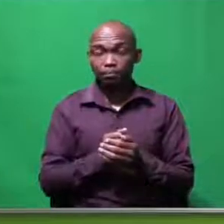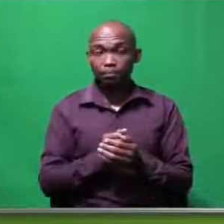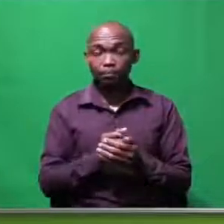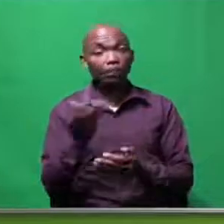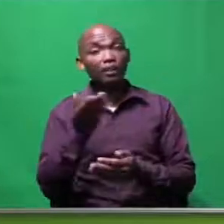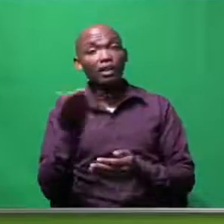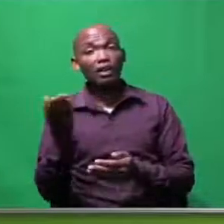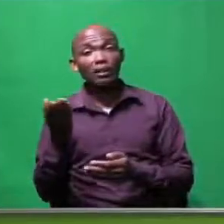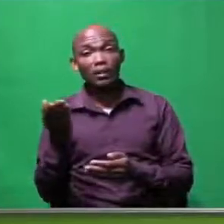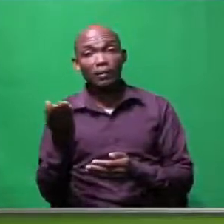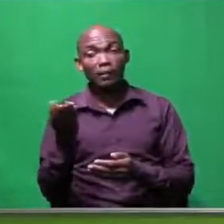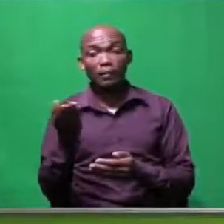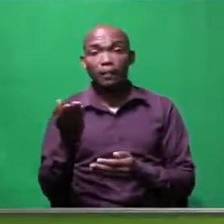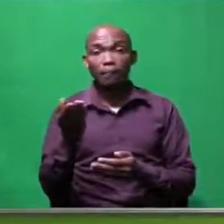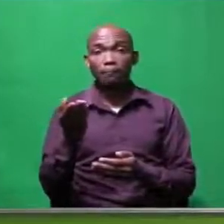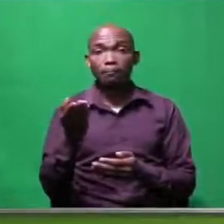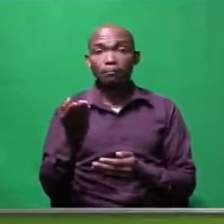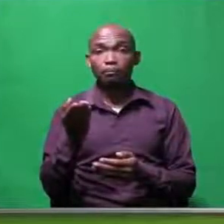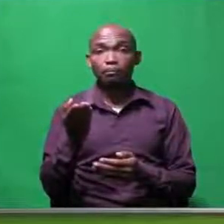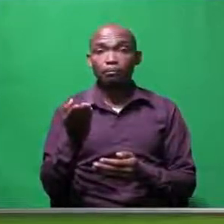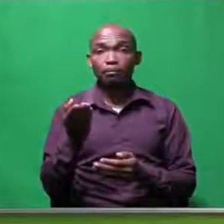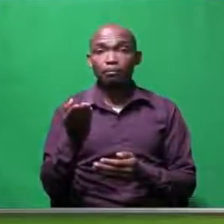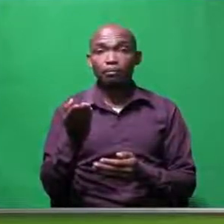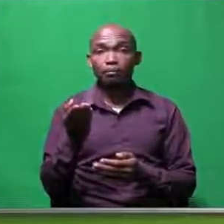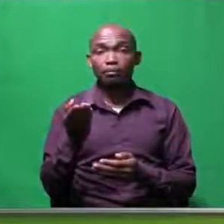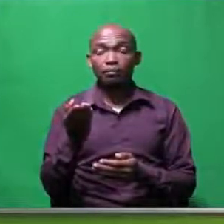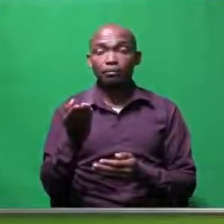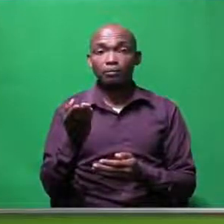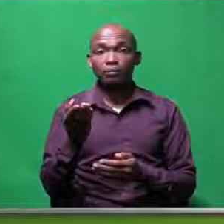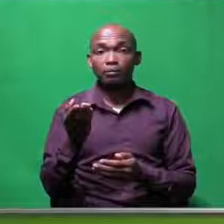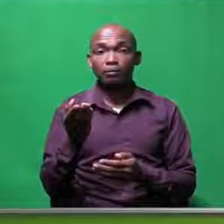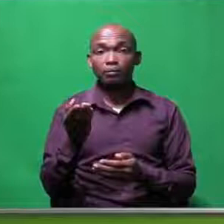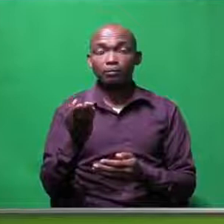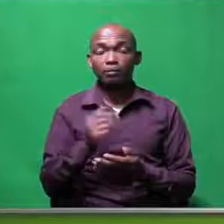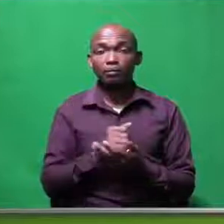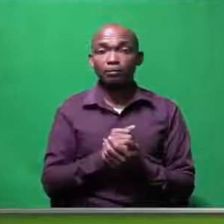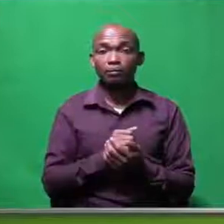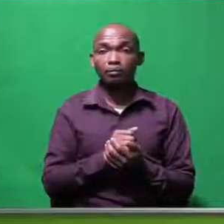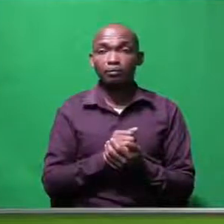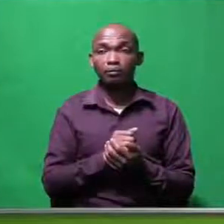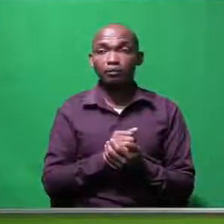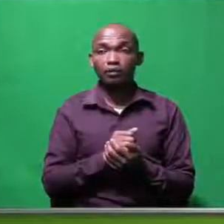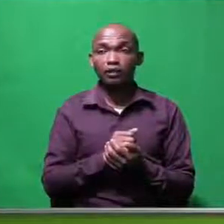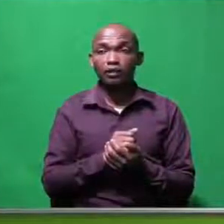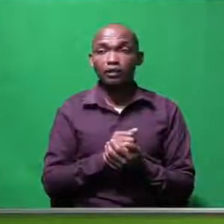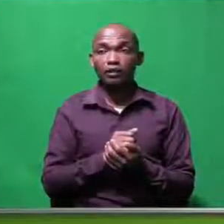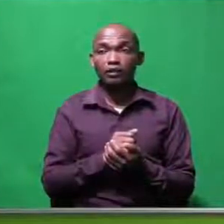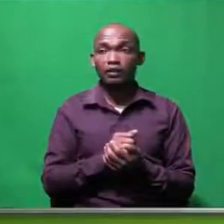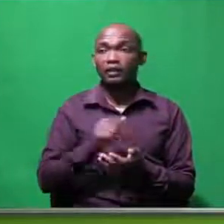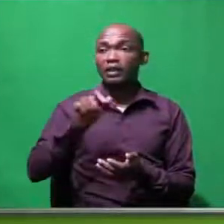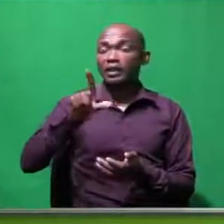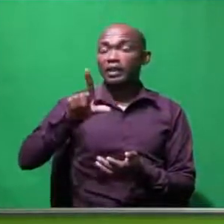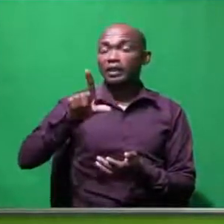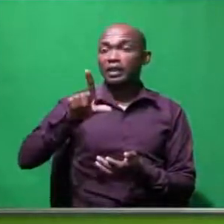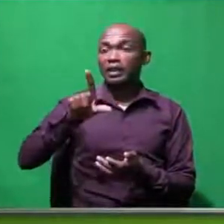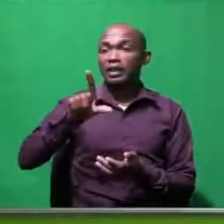another is laced. 6C is laced. Lustrous.